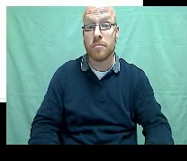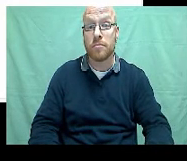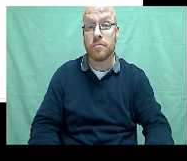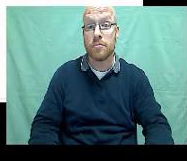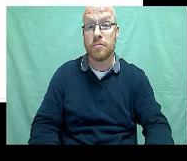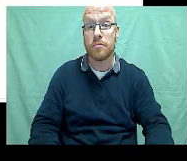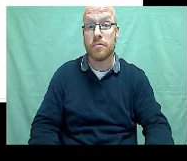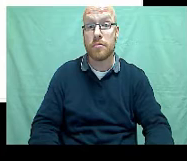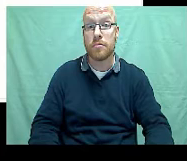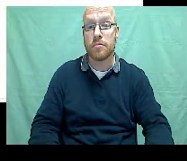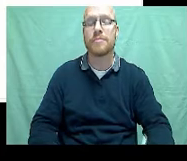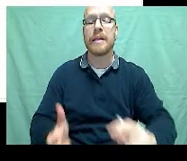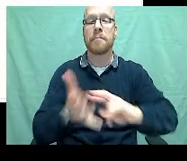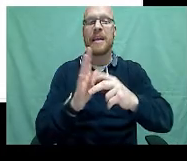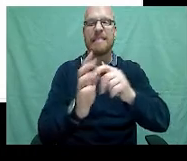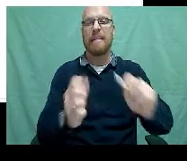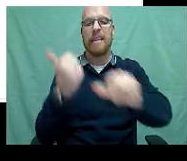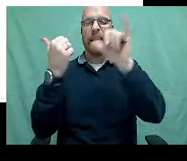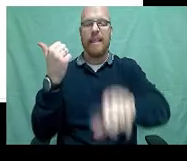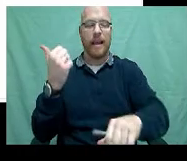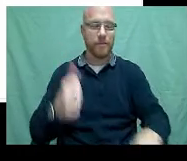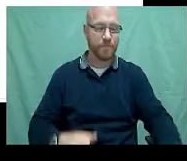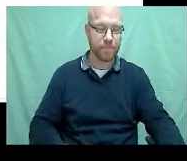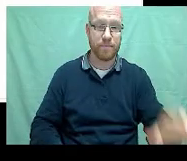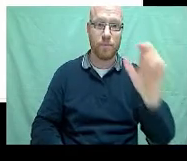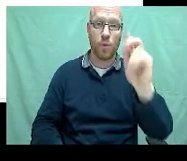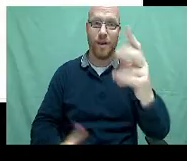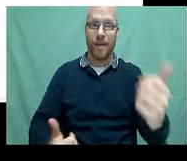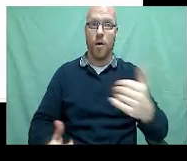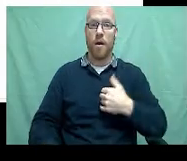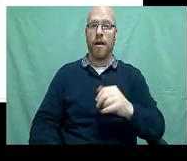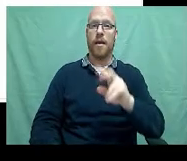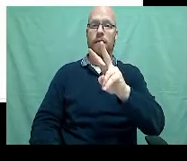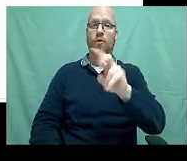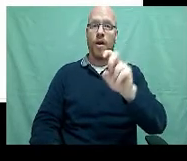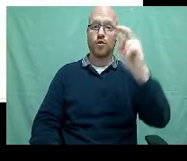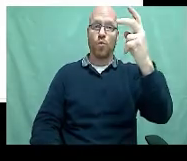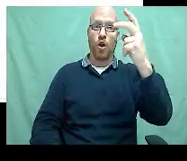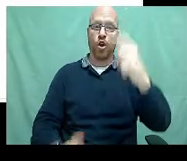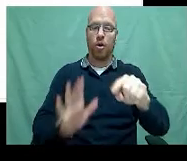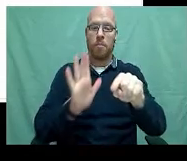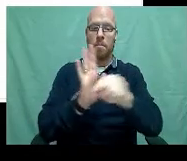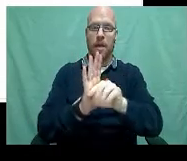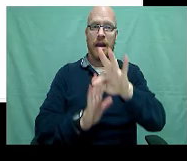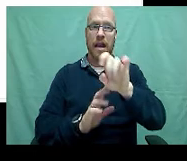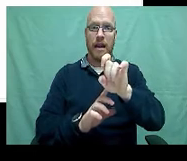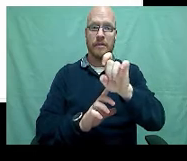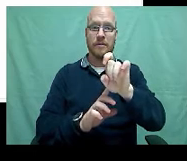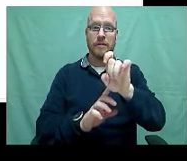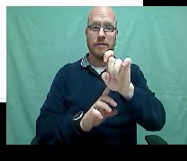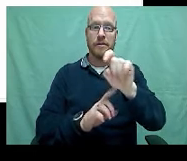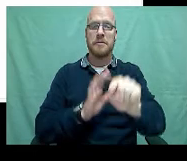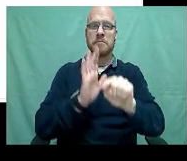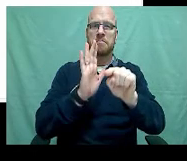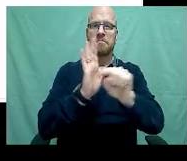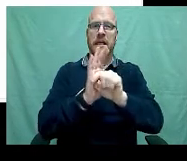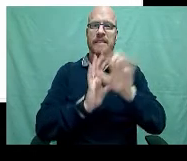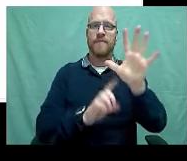okay i'm going to delete it alright now we have 2x squared minus 9x minus 5